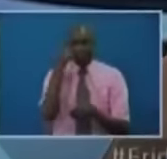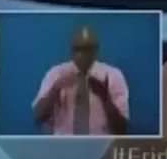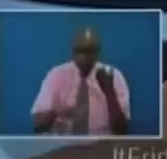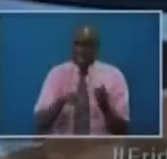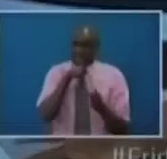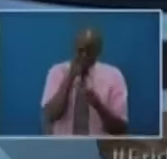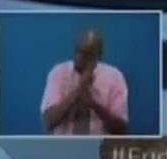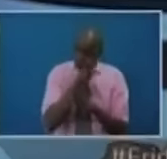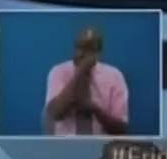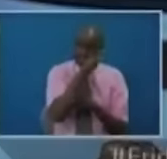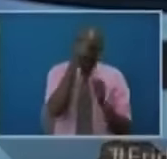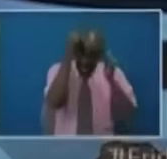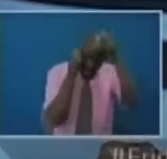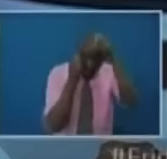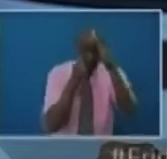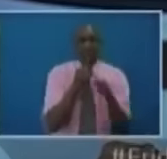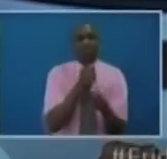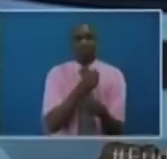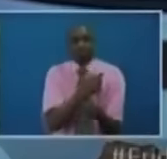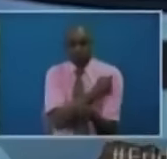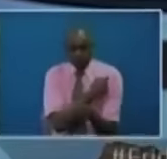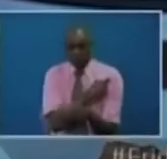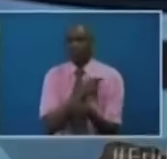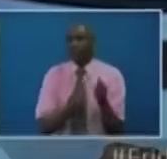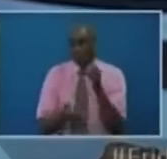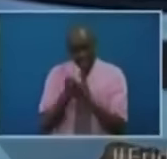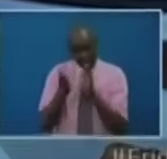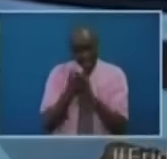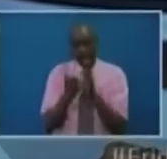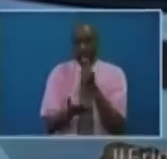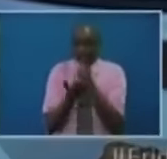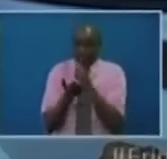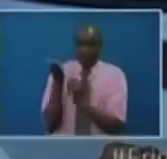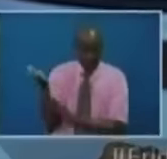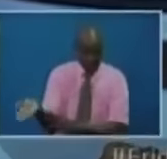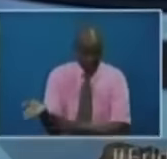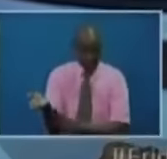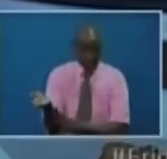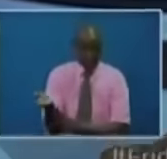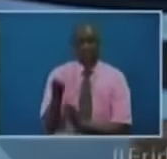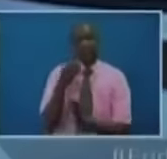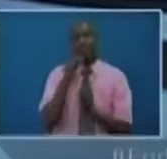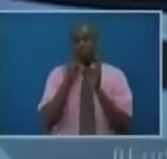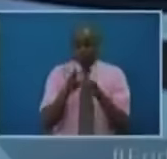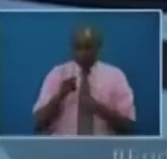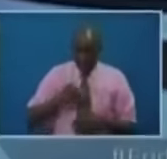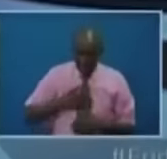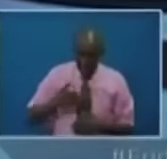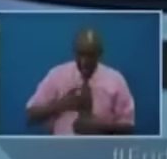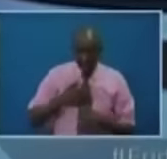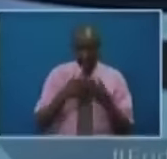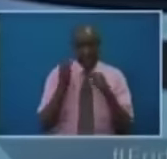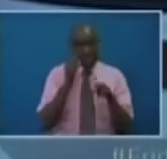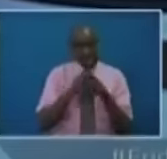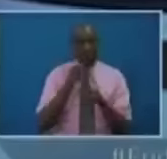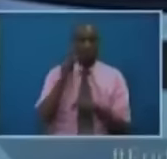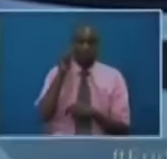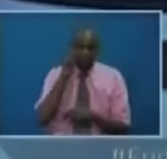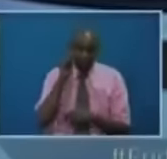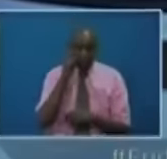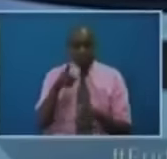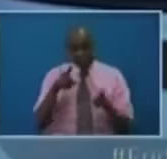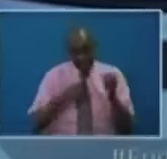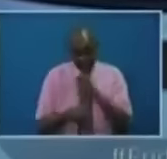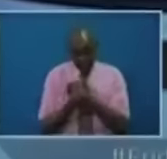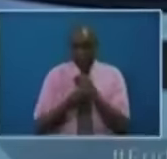idea of using KDF to help in critical medical emergencies. Well, KTN's Timothy Otieno is going to be telling us more